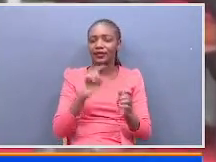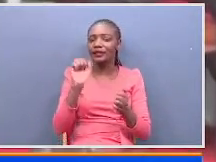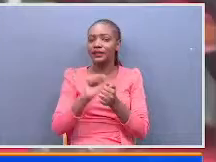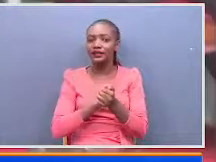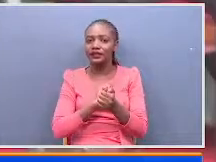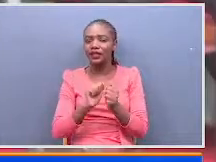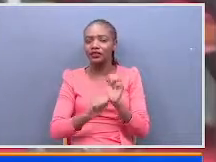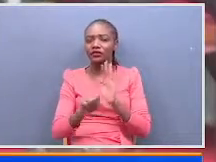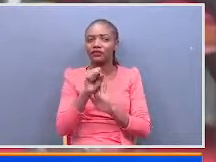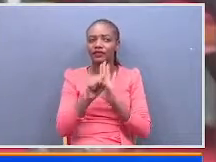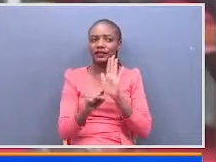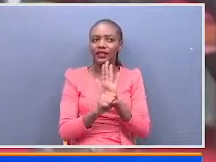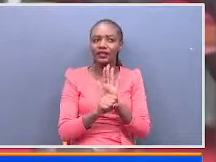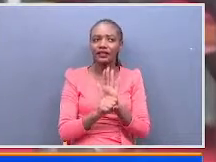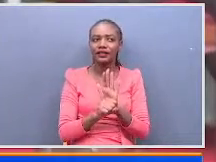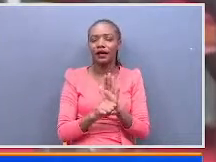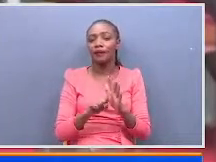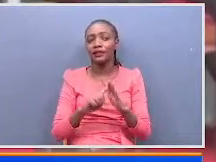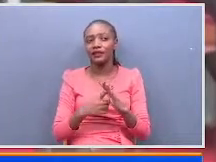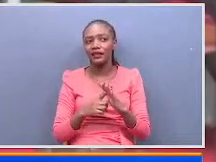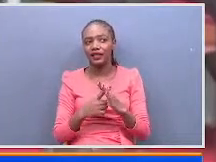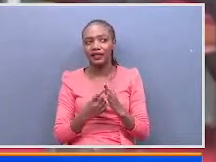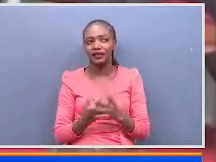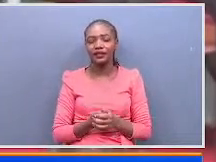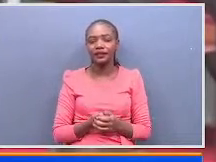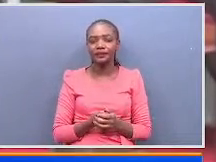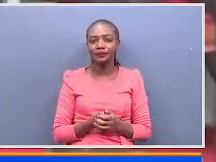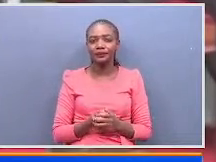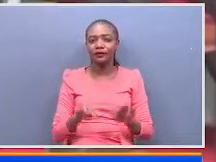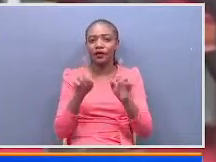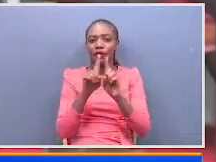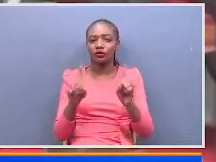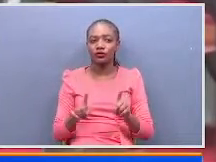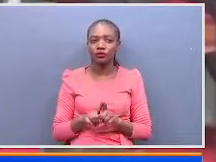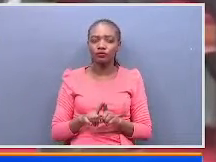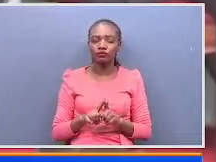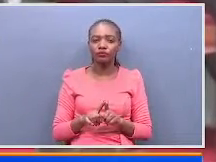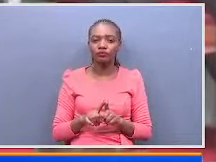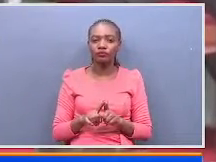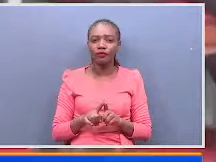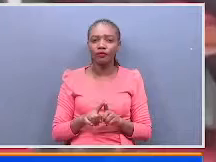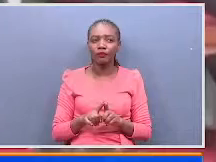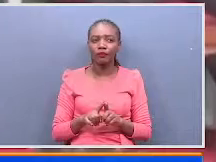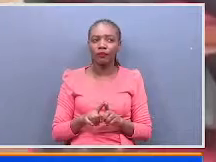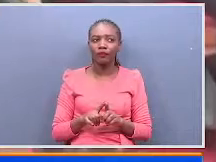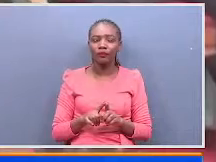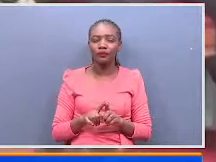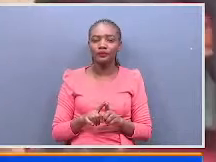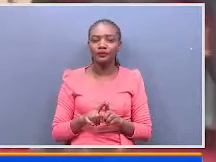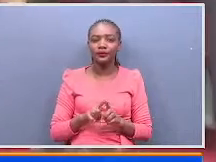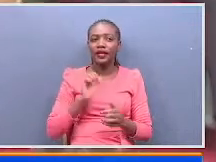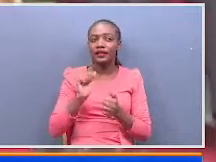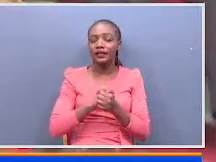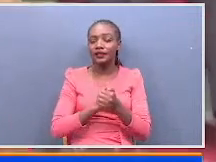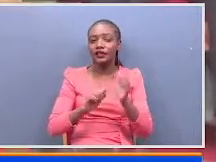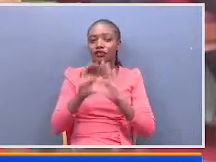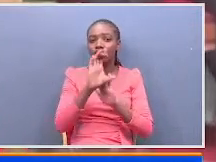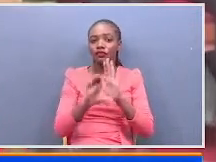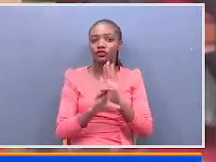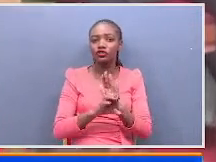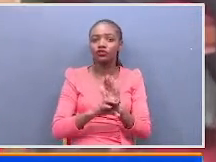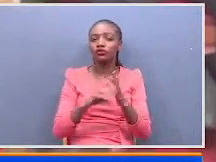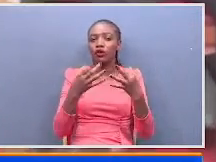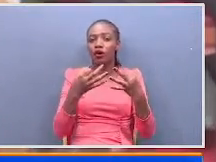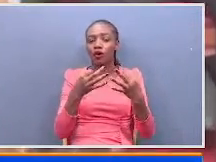of state machinery, devoid of destruction of constitutional